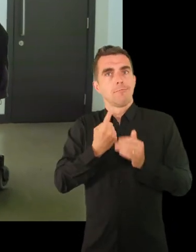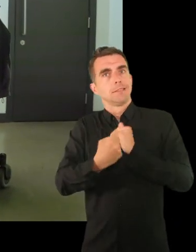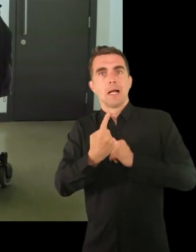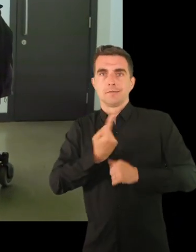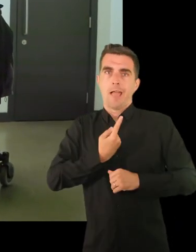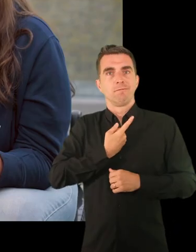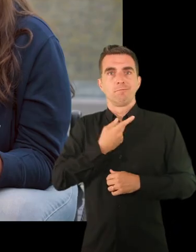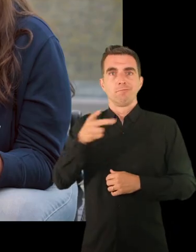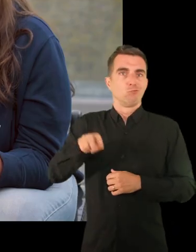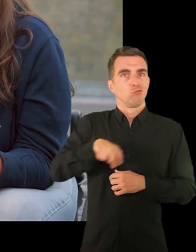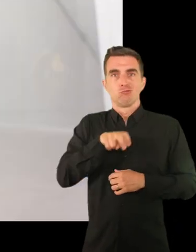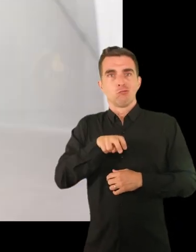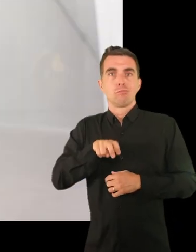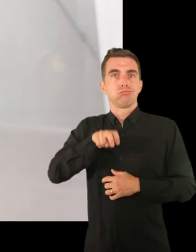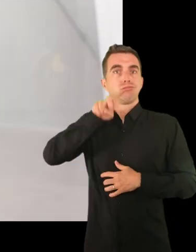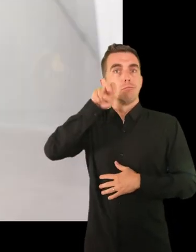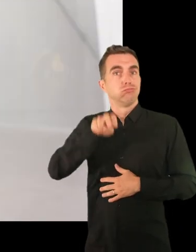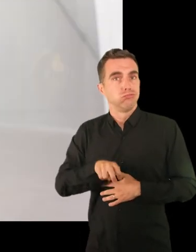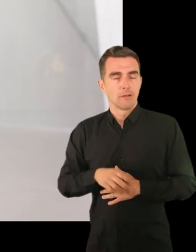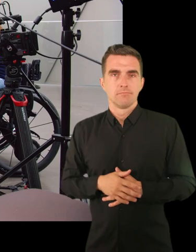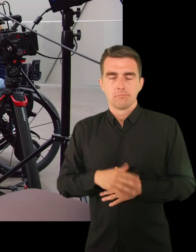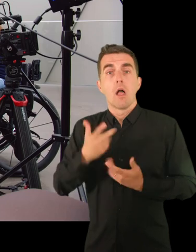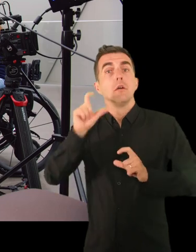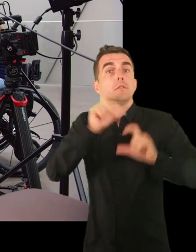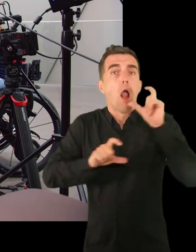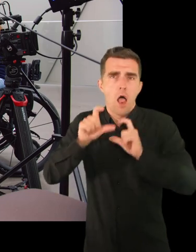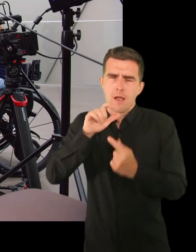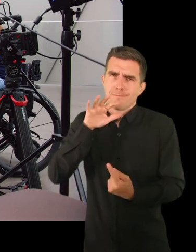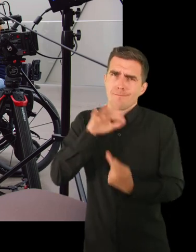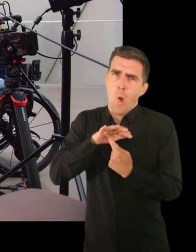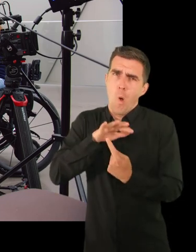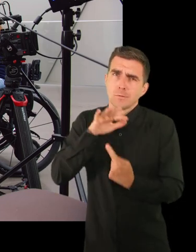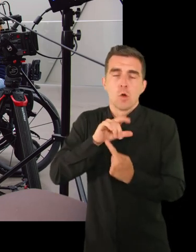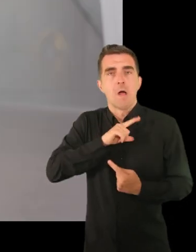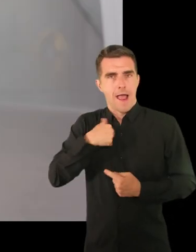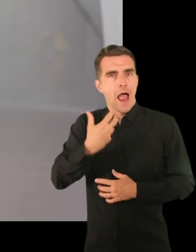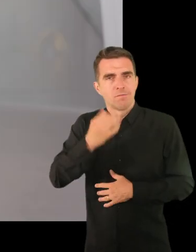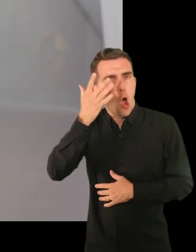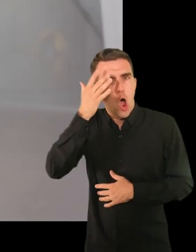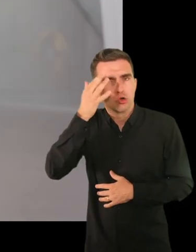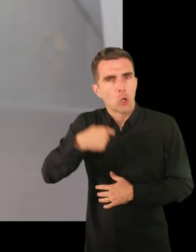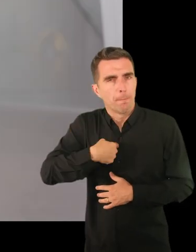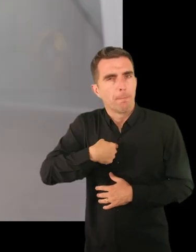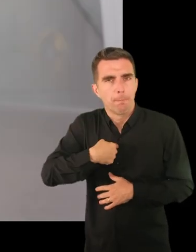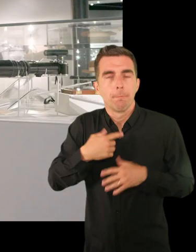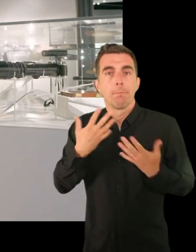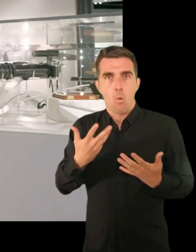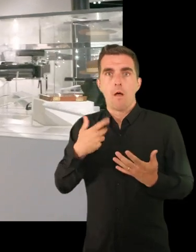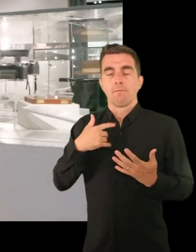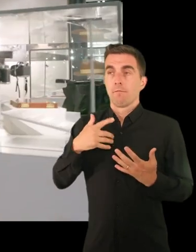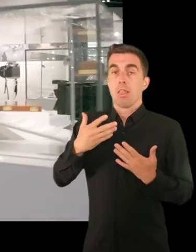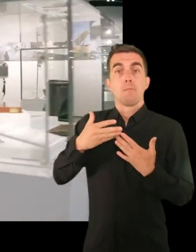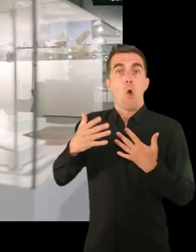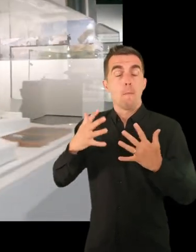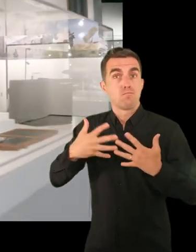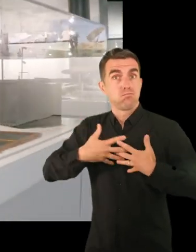go on floors more independently would be really great. Colour's very important to me as an autistic person, and I feel